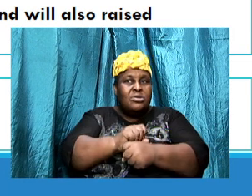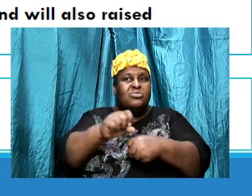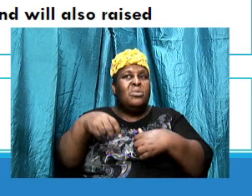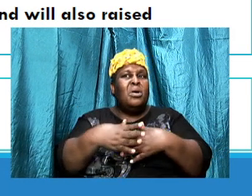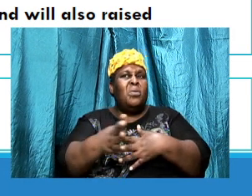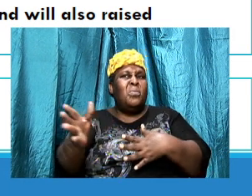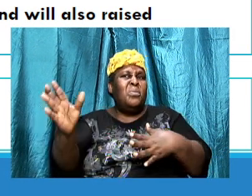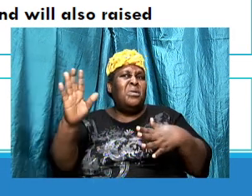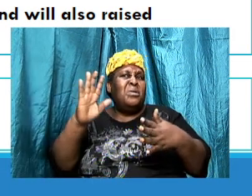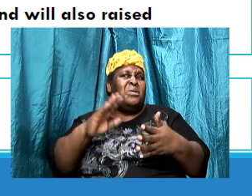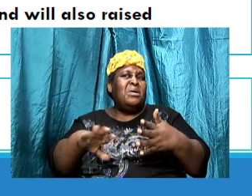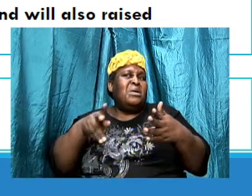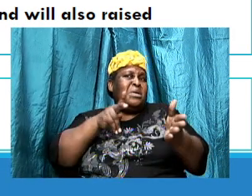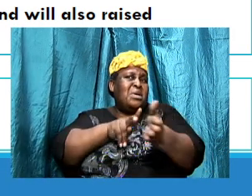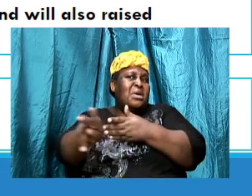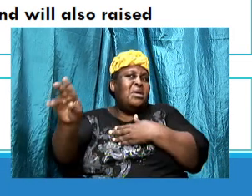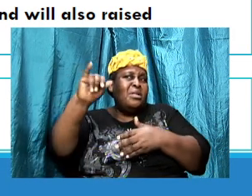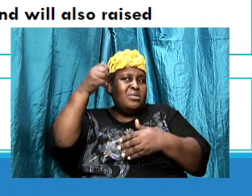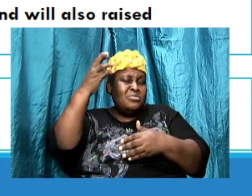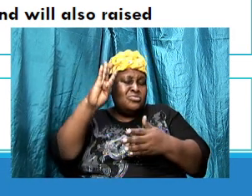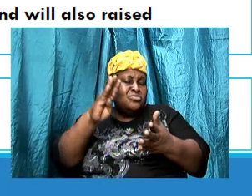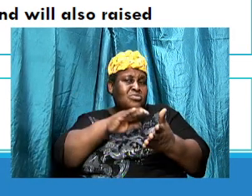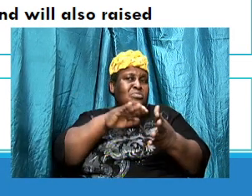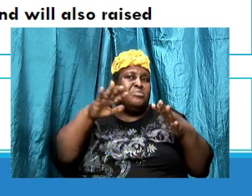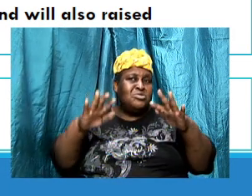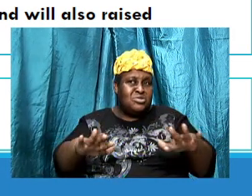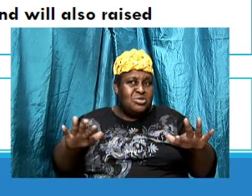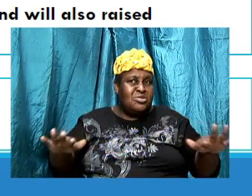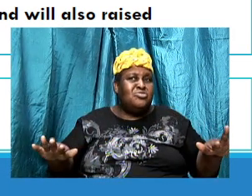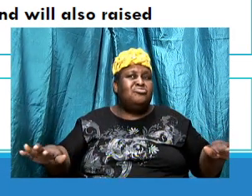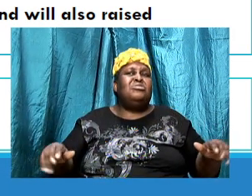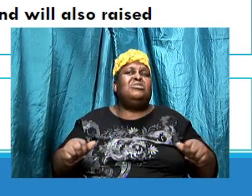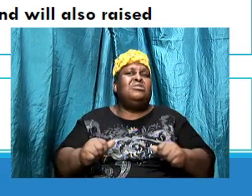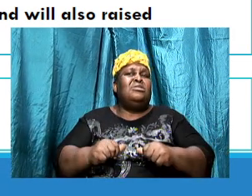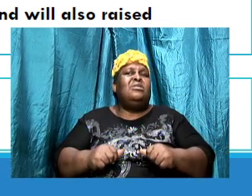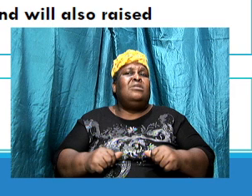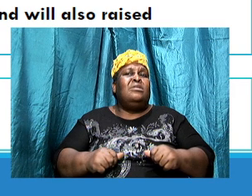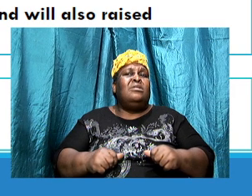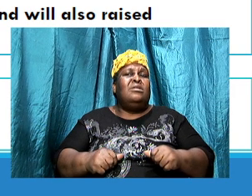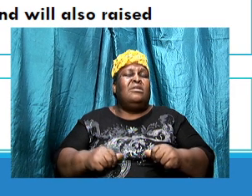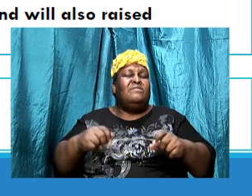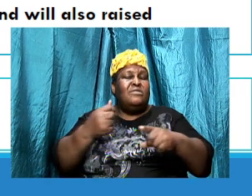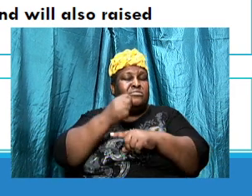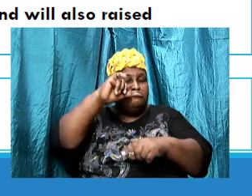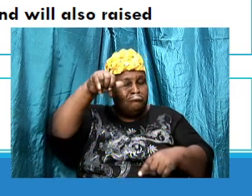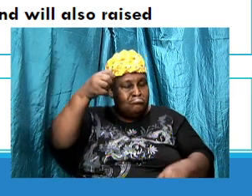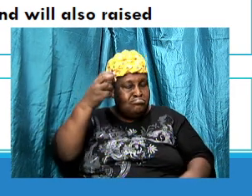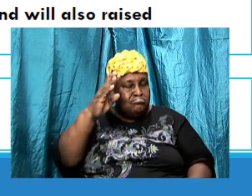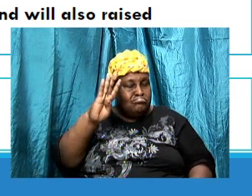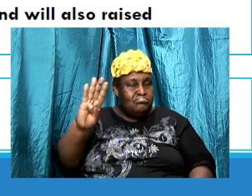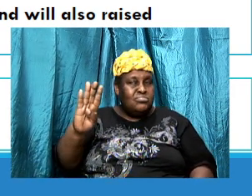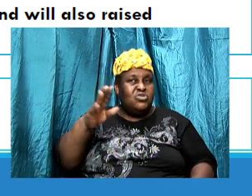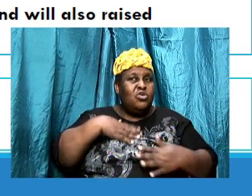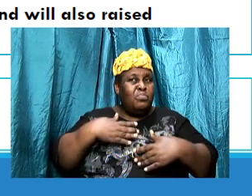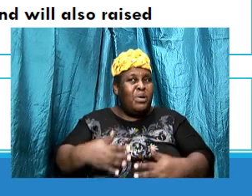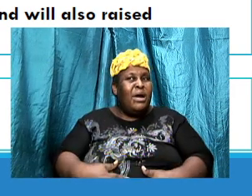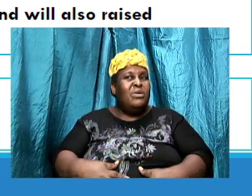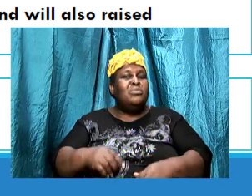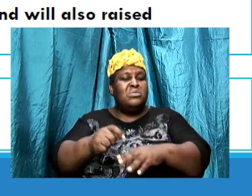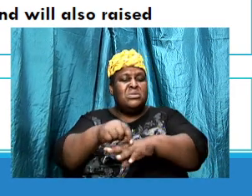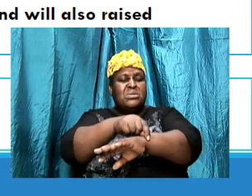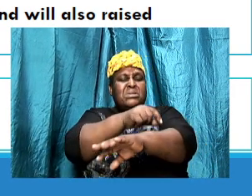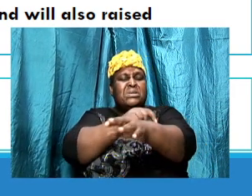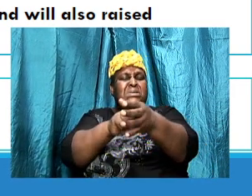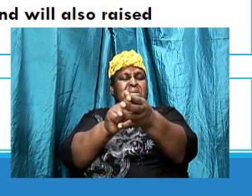his stuff, and how he afflicted his body with sores. And so, you know, some scholars believe that